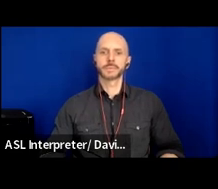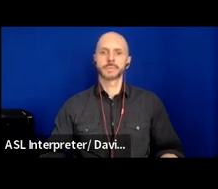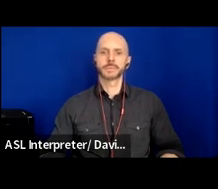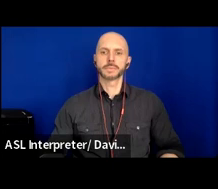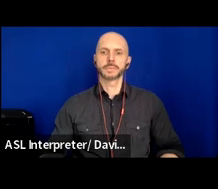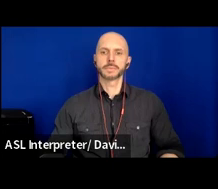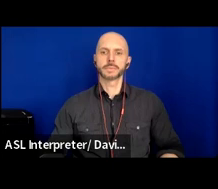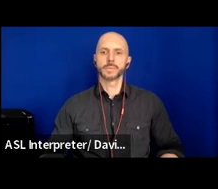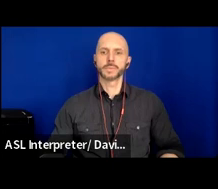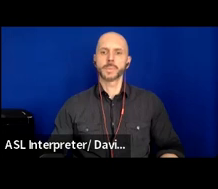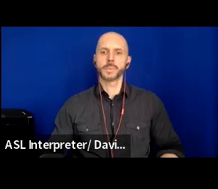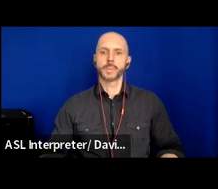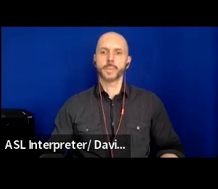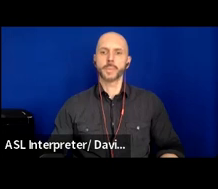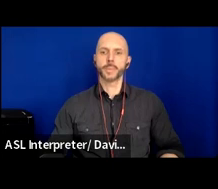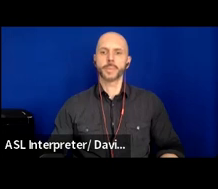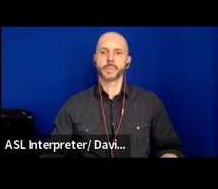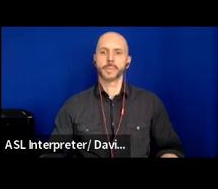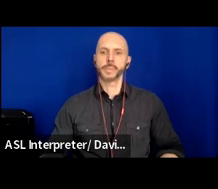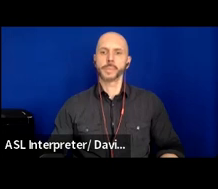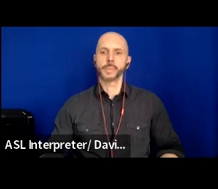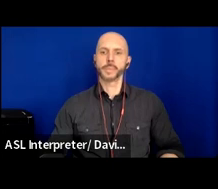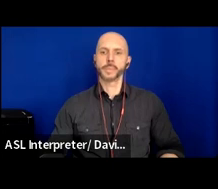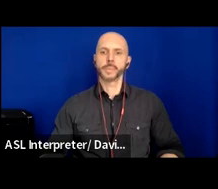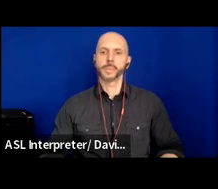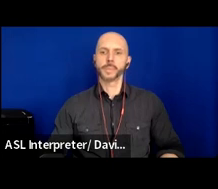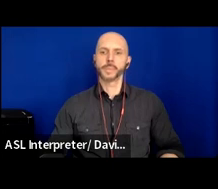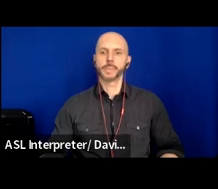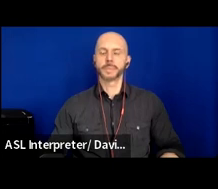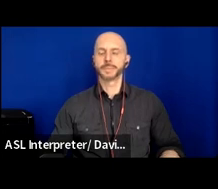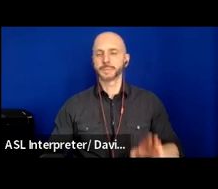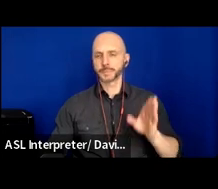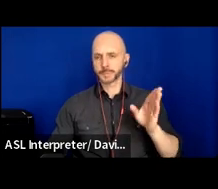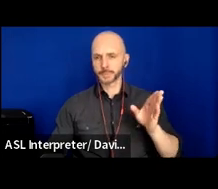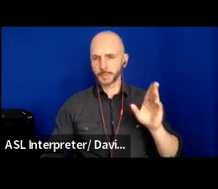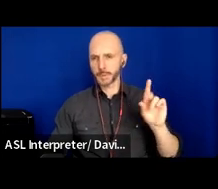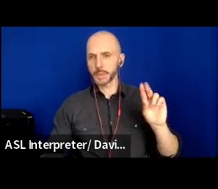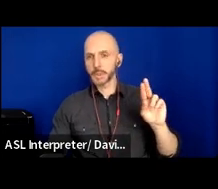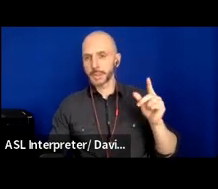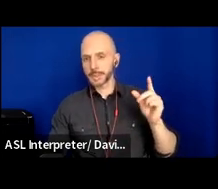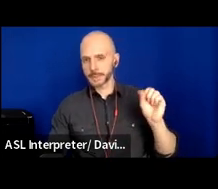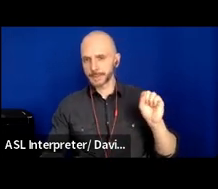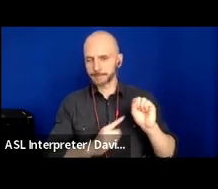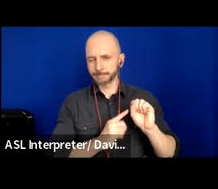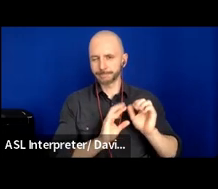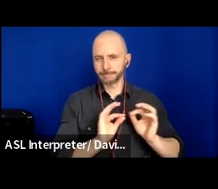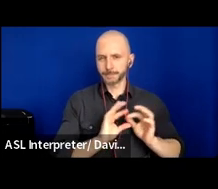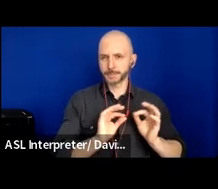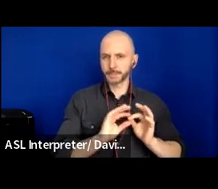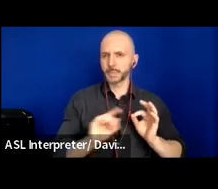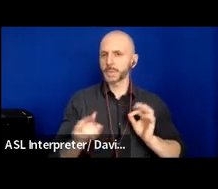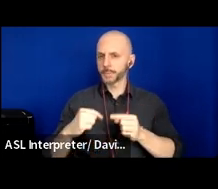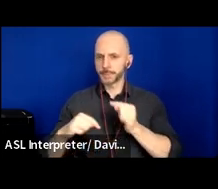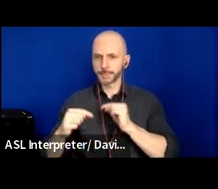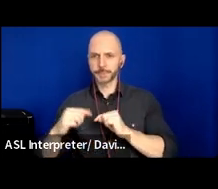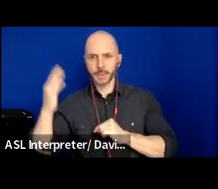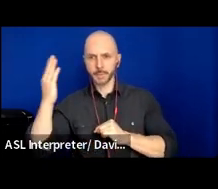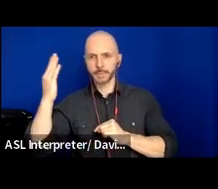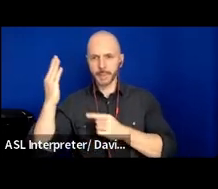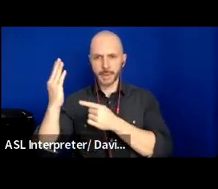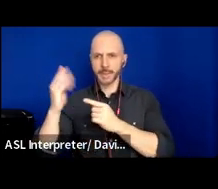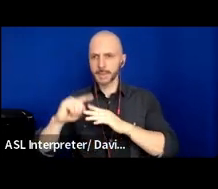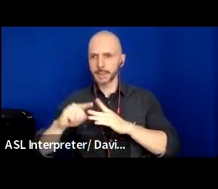And I would say, Joseph, you know, part of the thing is, again, what I was asking in this very first session is do a foundation. Is to step back a bit and look